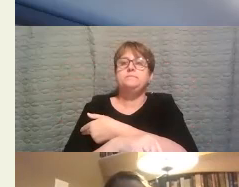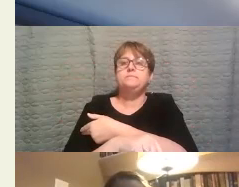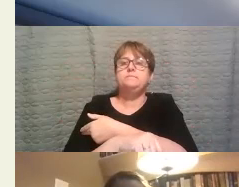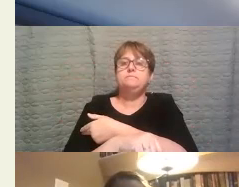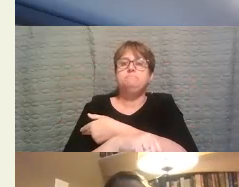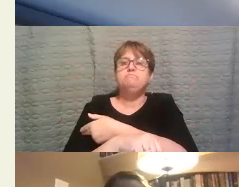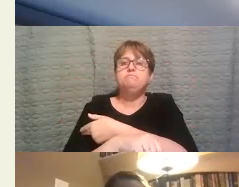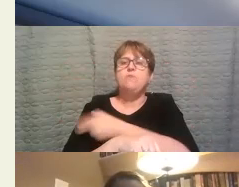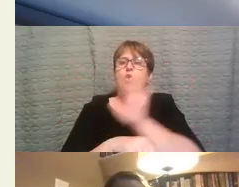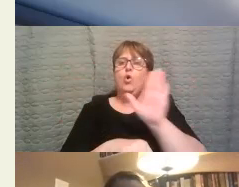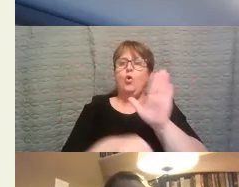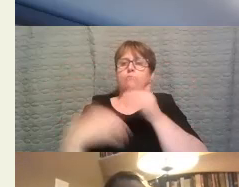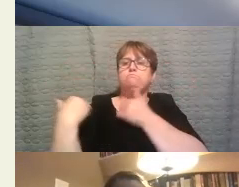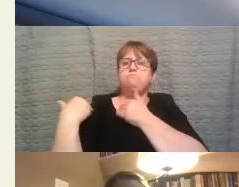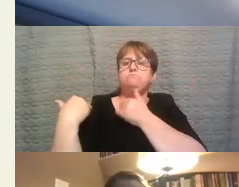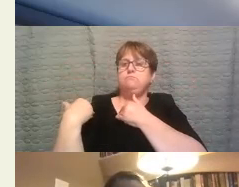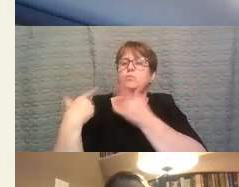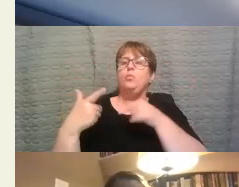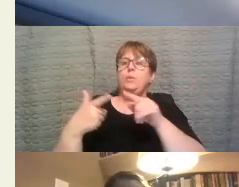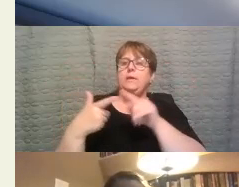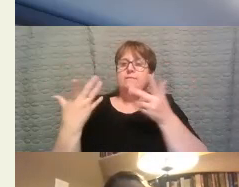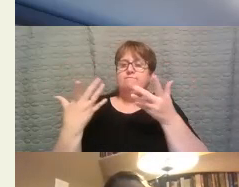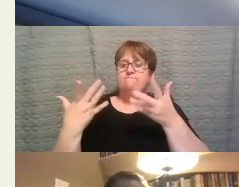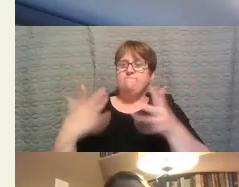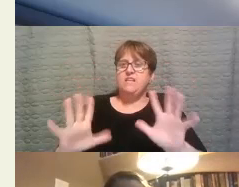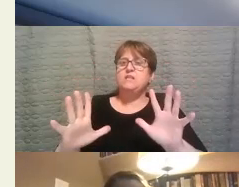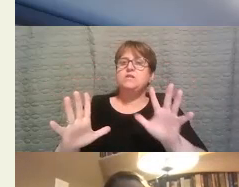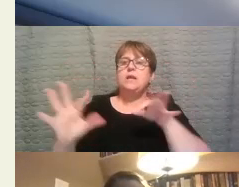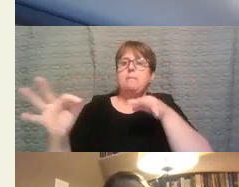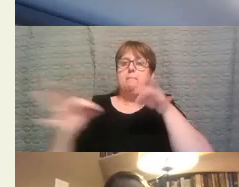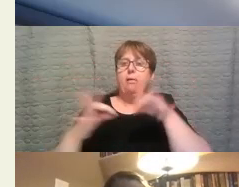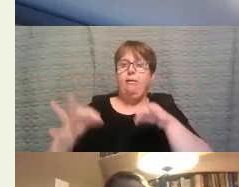And after she explained,